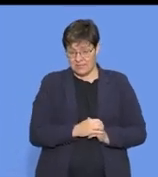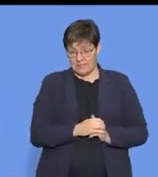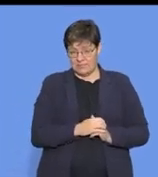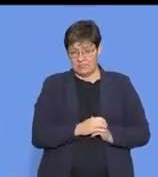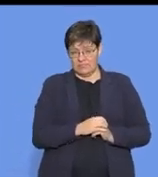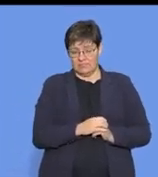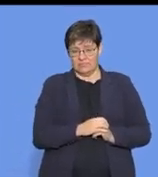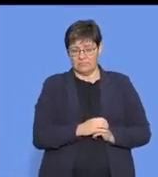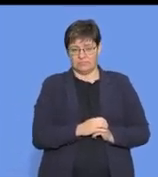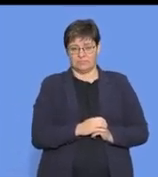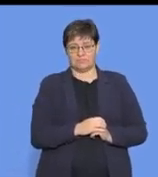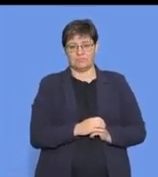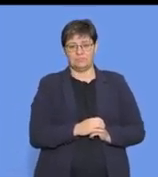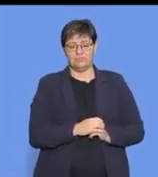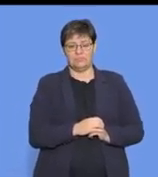2AB